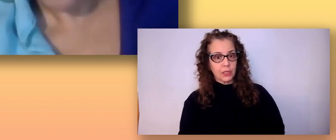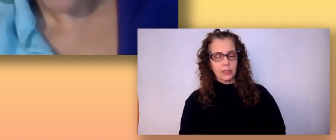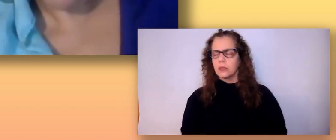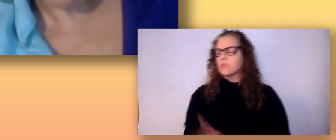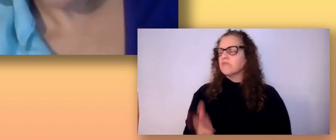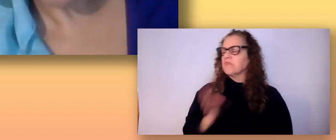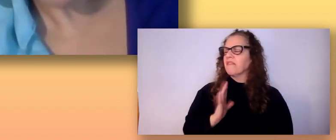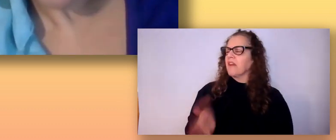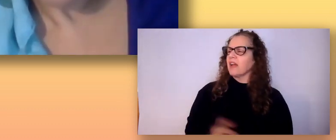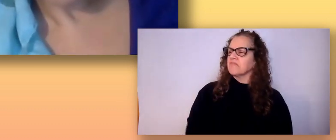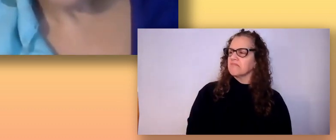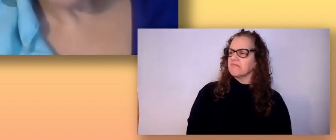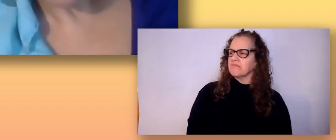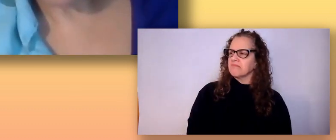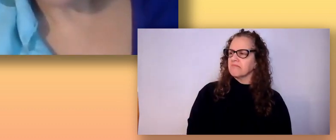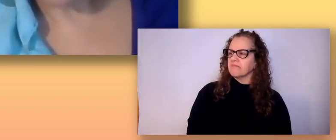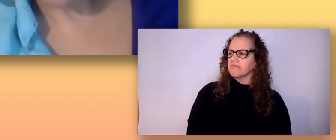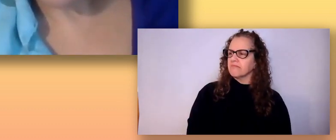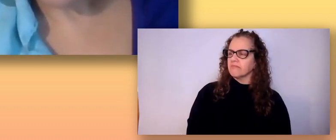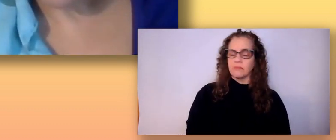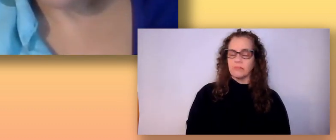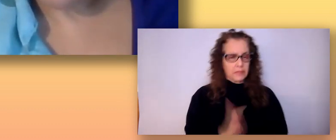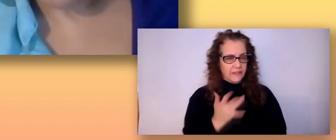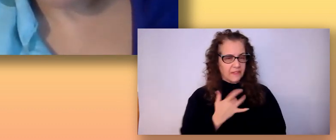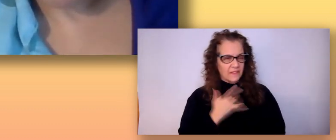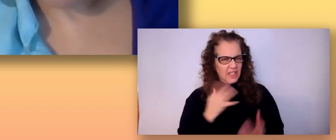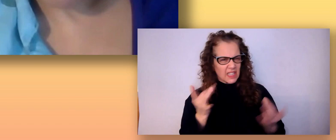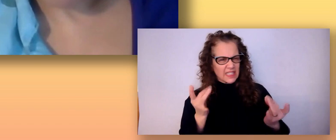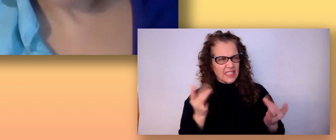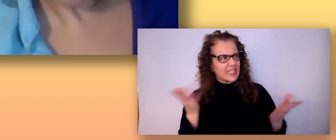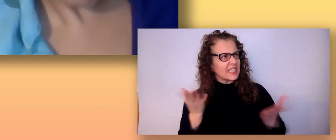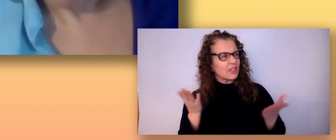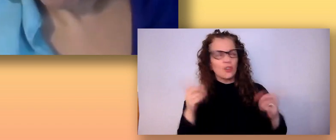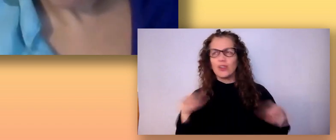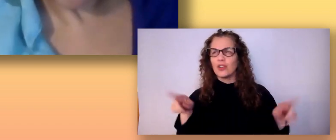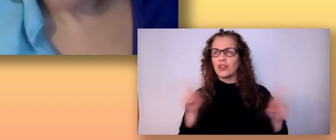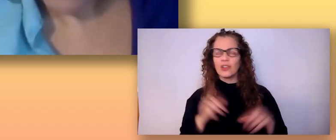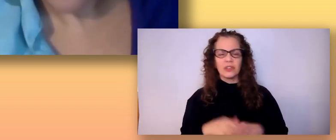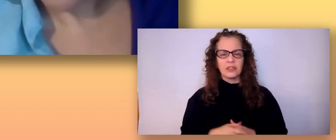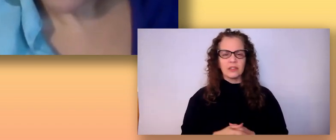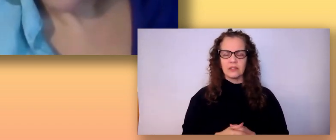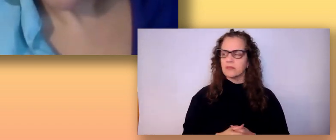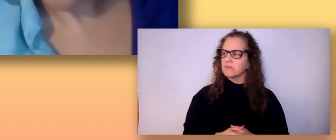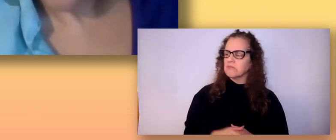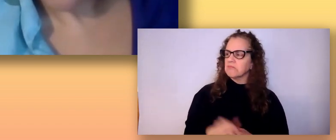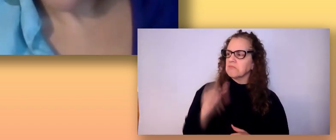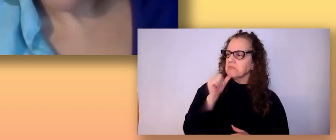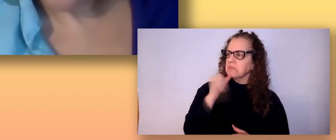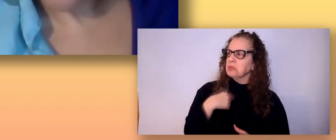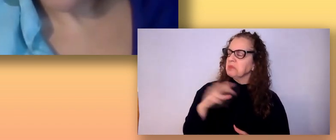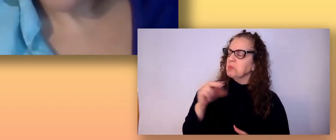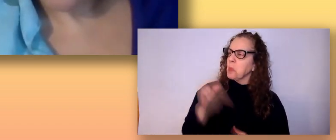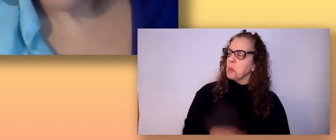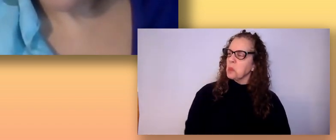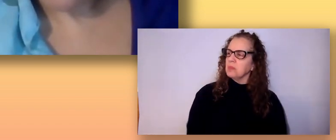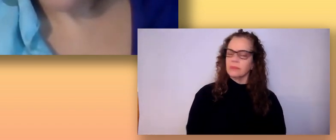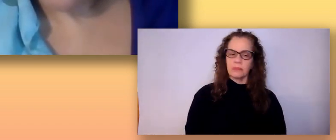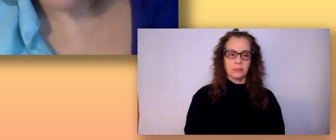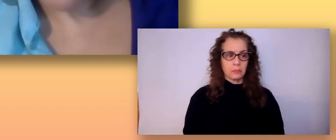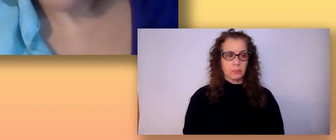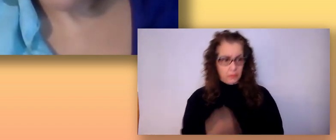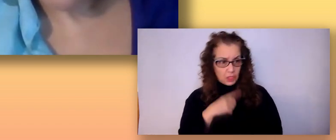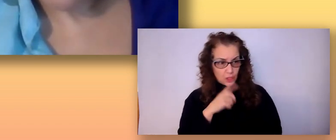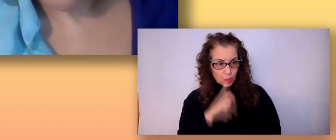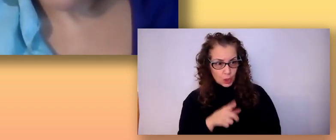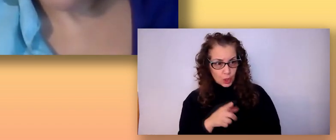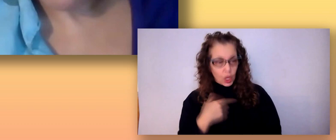I'm fine. Does it feel humid in here? Not to me. Are you sure?